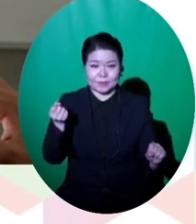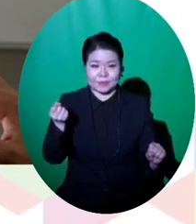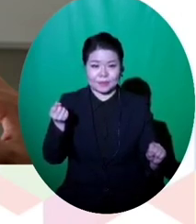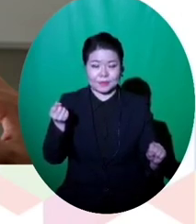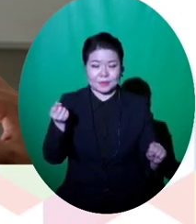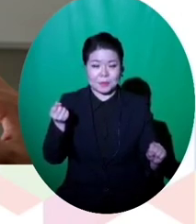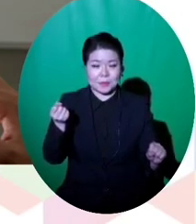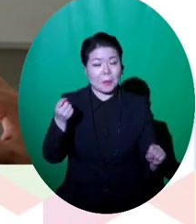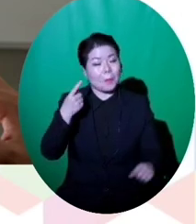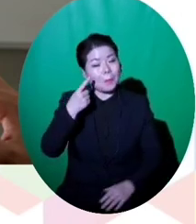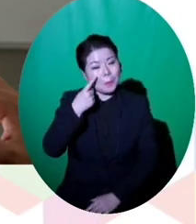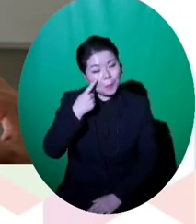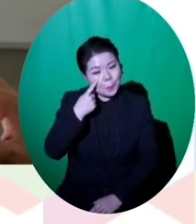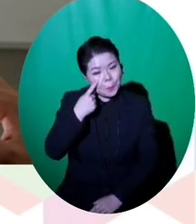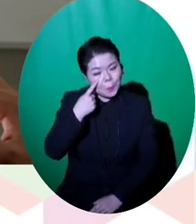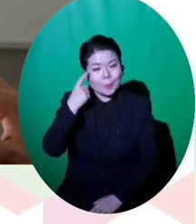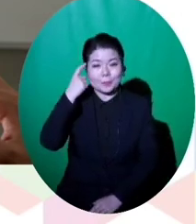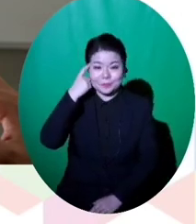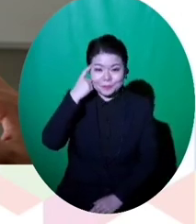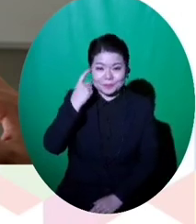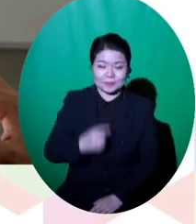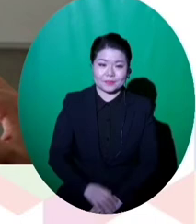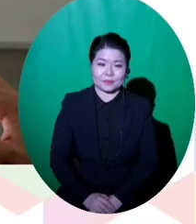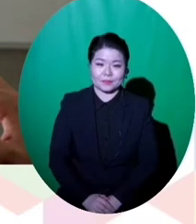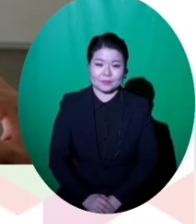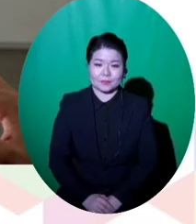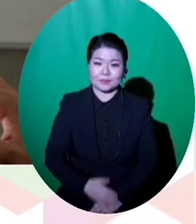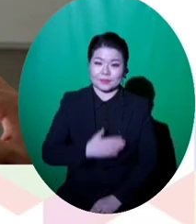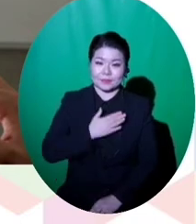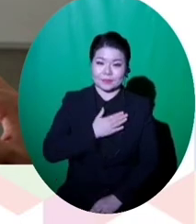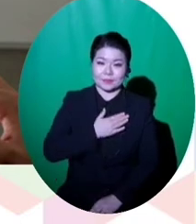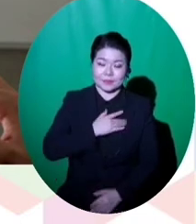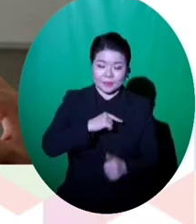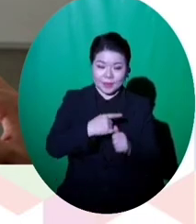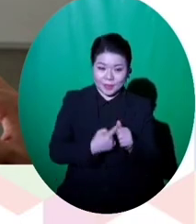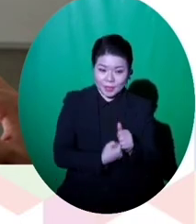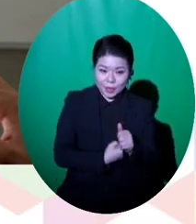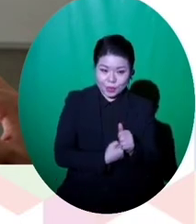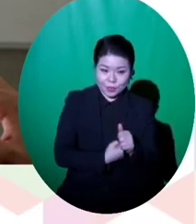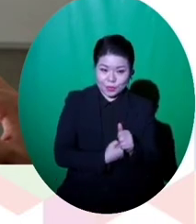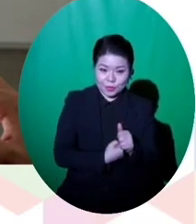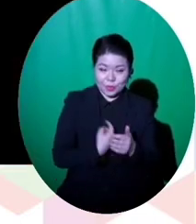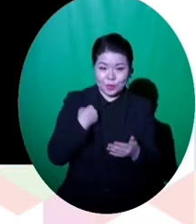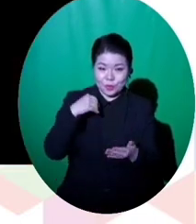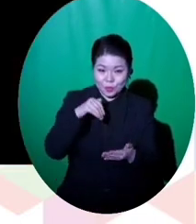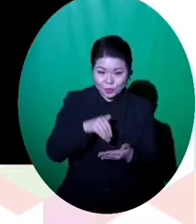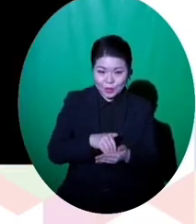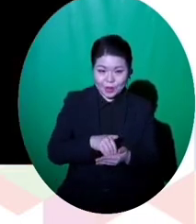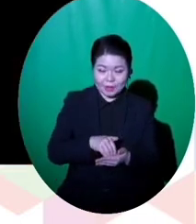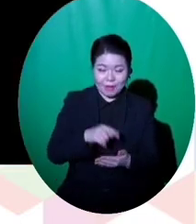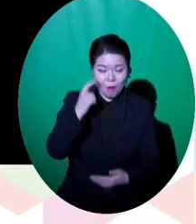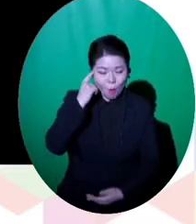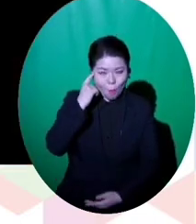I've been creating these virtual gardens that exist in computer network and also on people's phones.